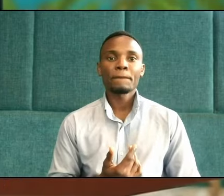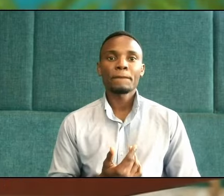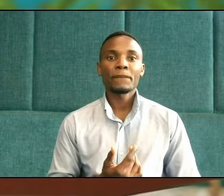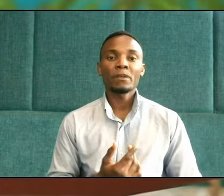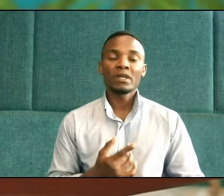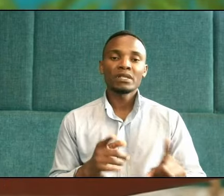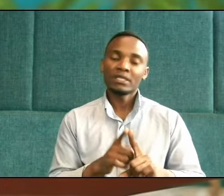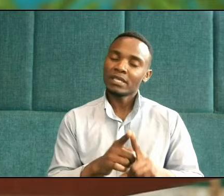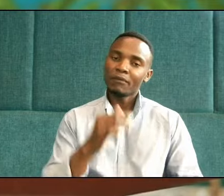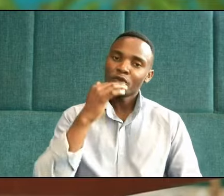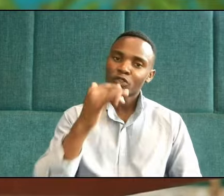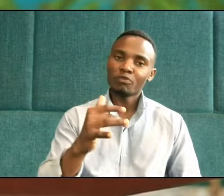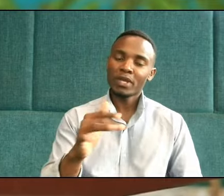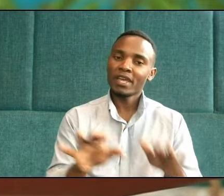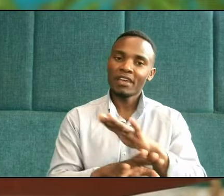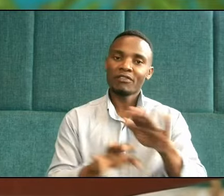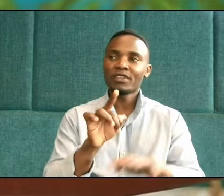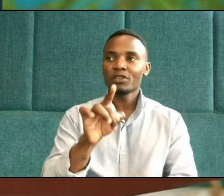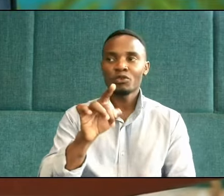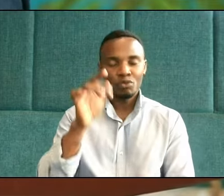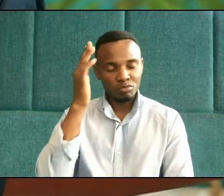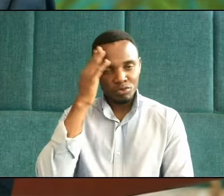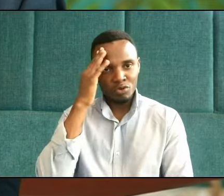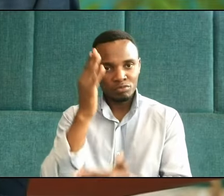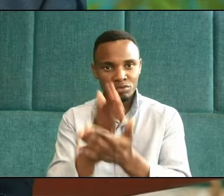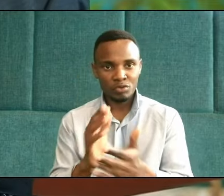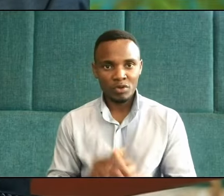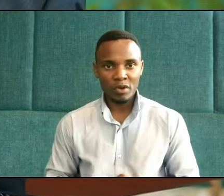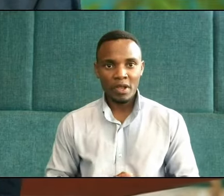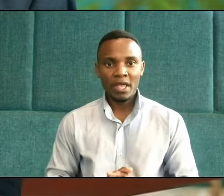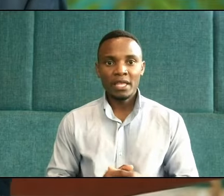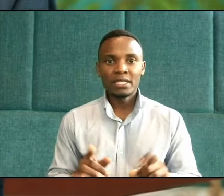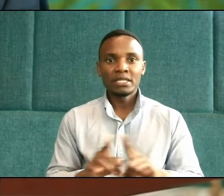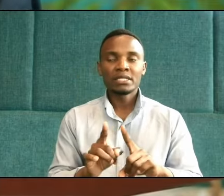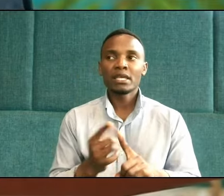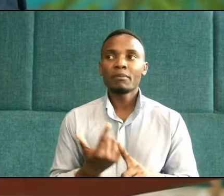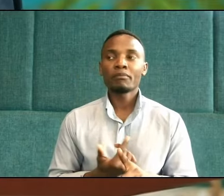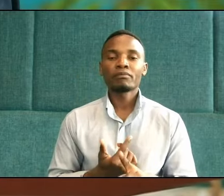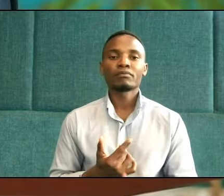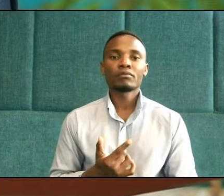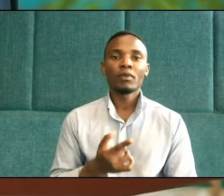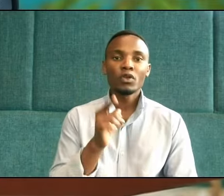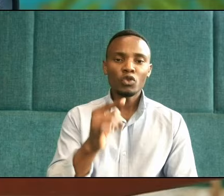speak. I don't know whether you know that. You eat what you speak.